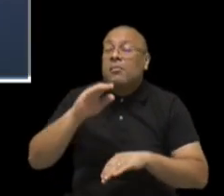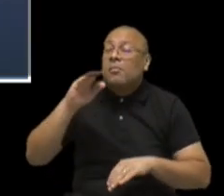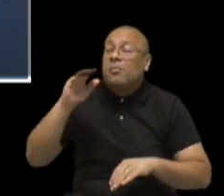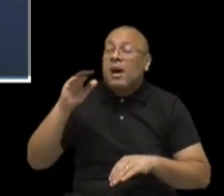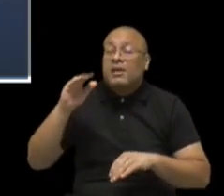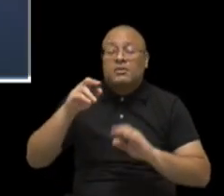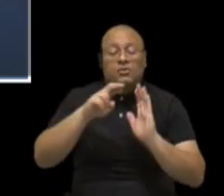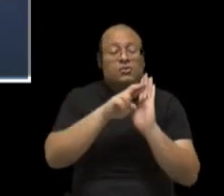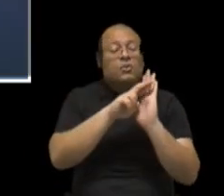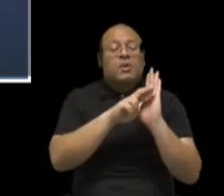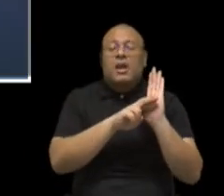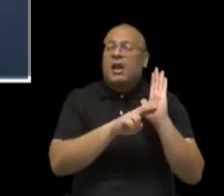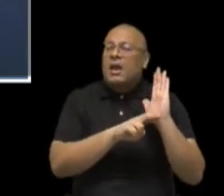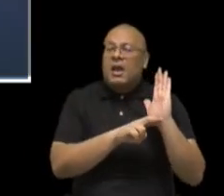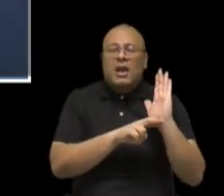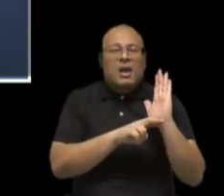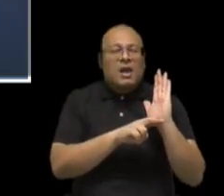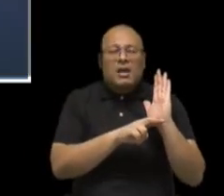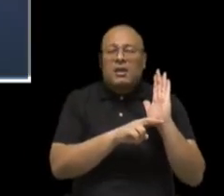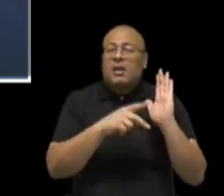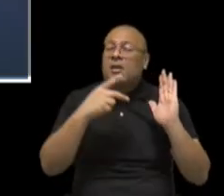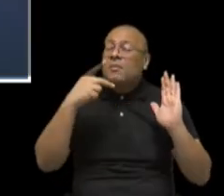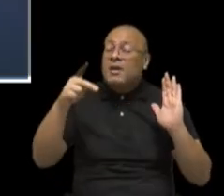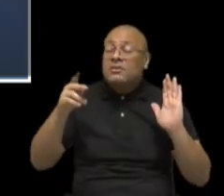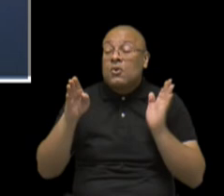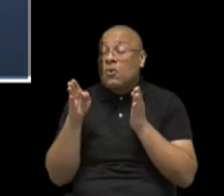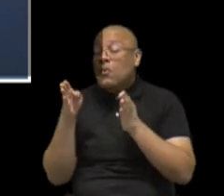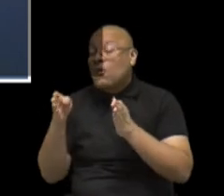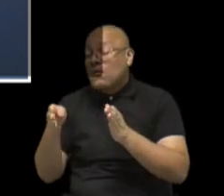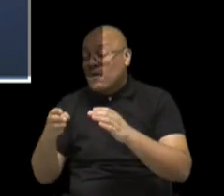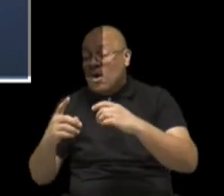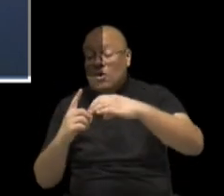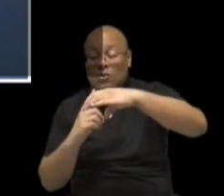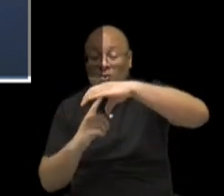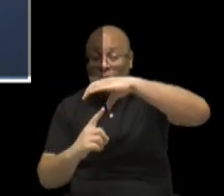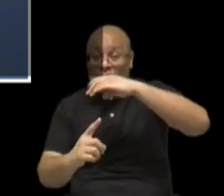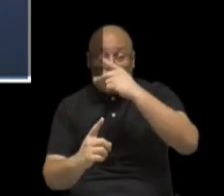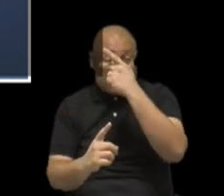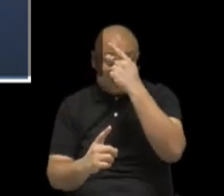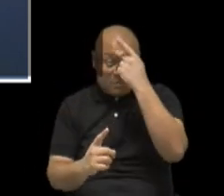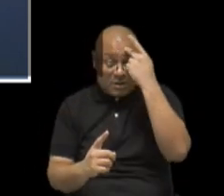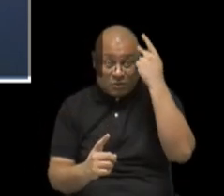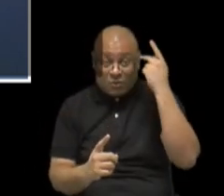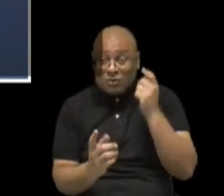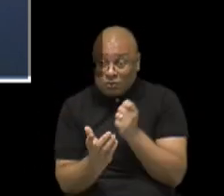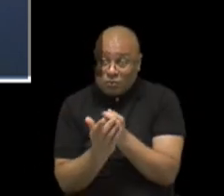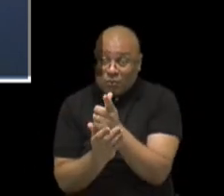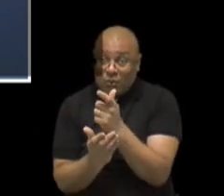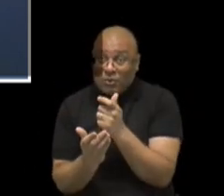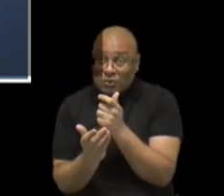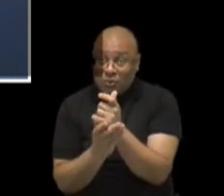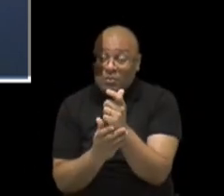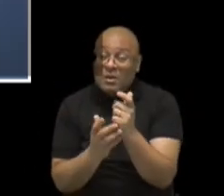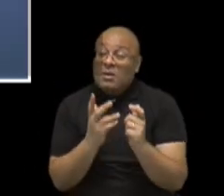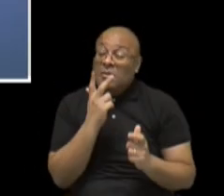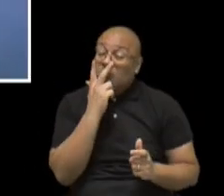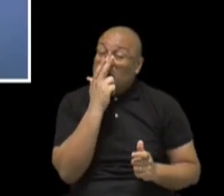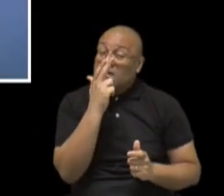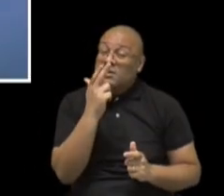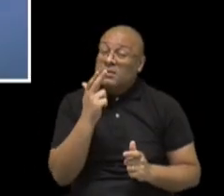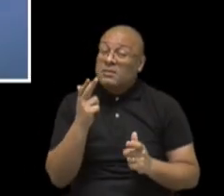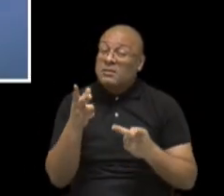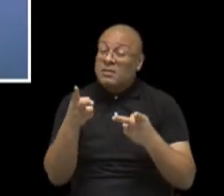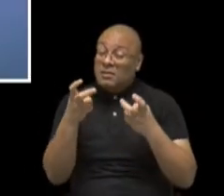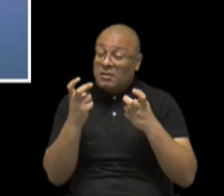rules and more about getting to know your customer and who are the people who consume your brand? So probably the person who